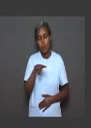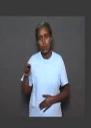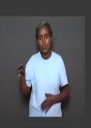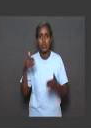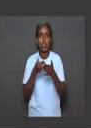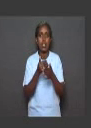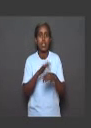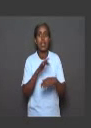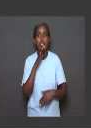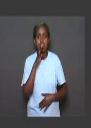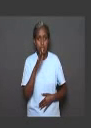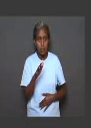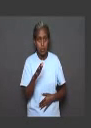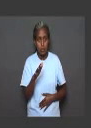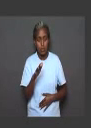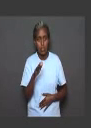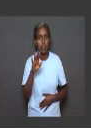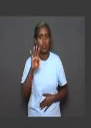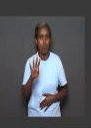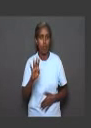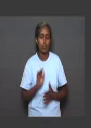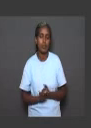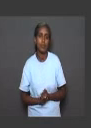horizontal asymptote at 4.